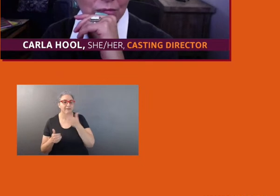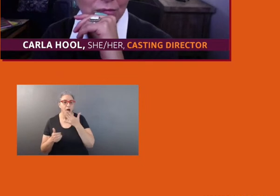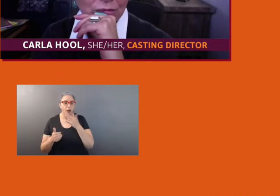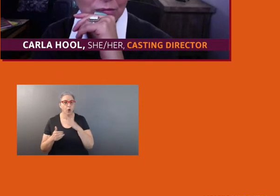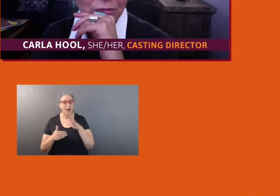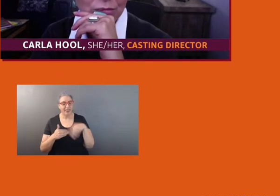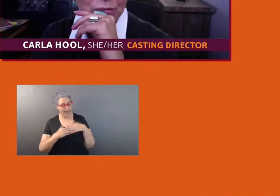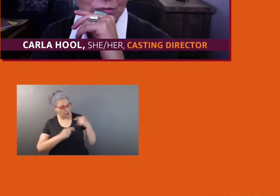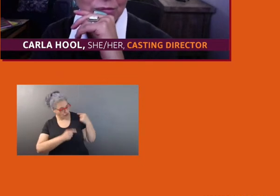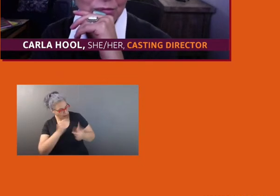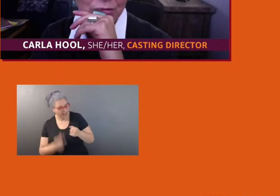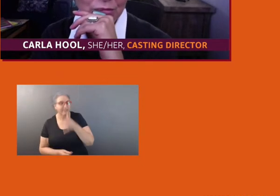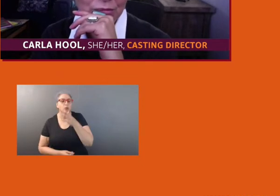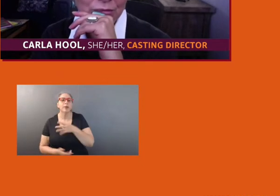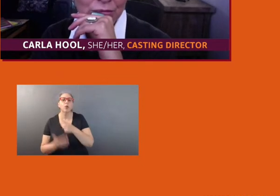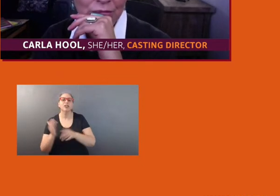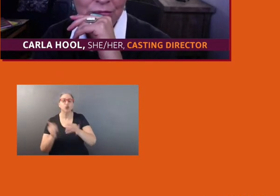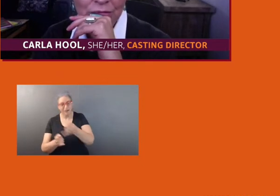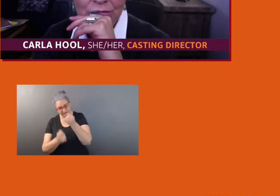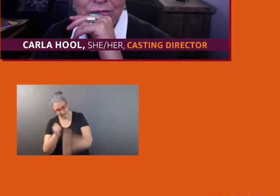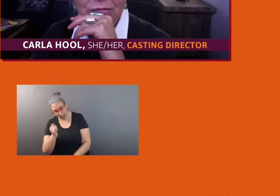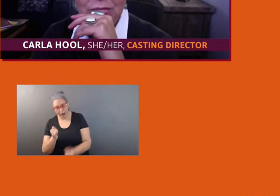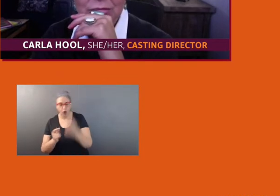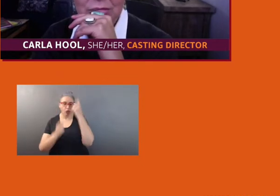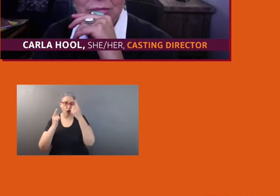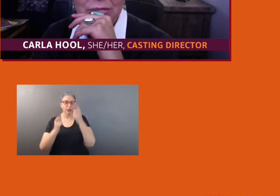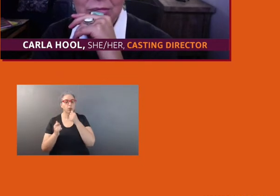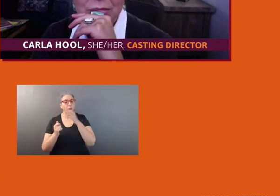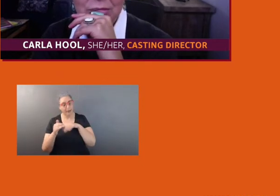What would be sort of your final thoughts on that?